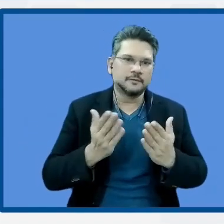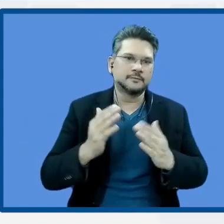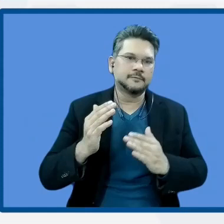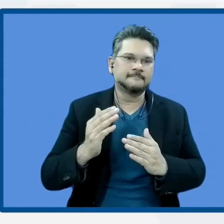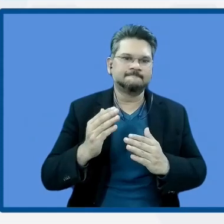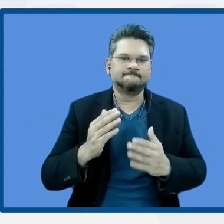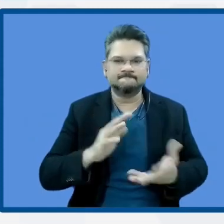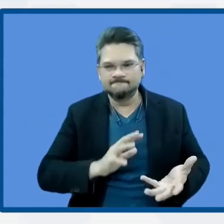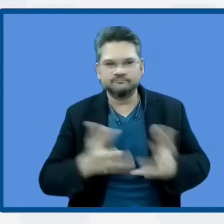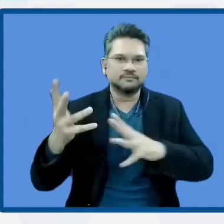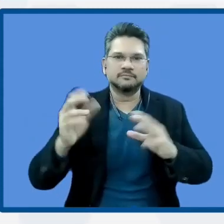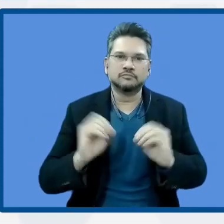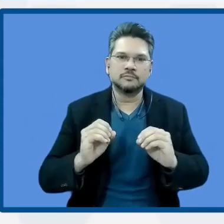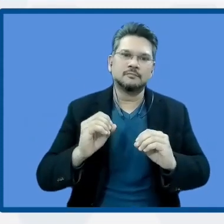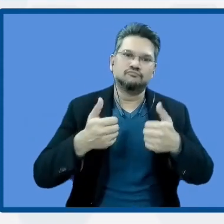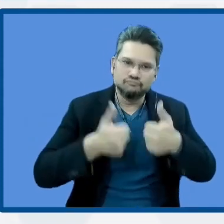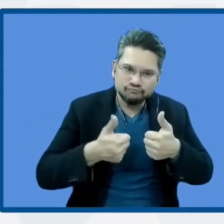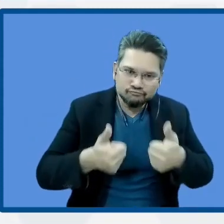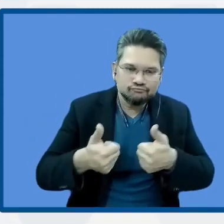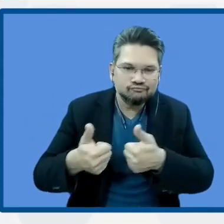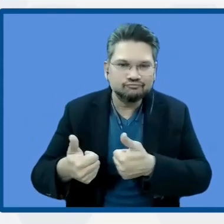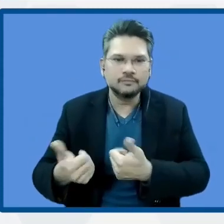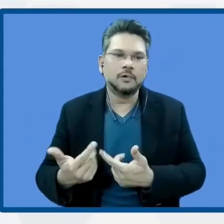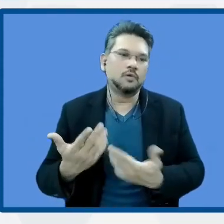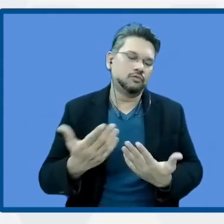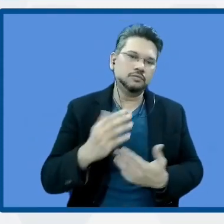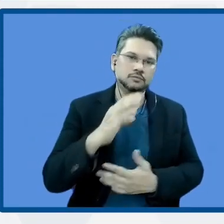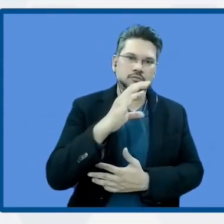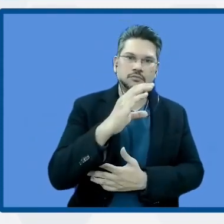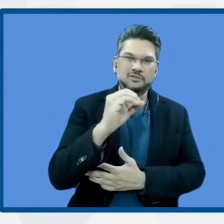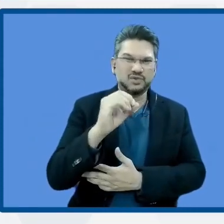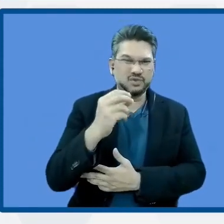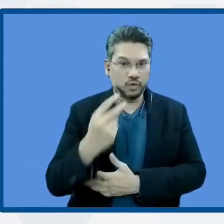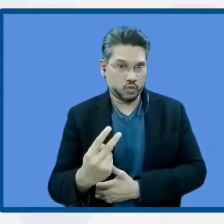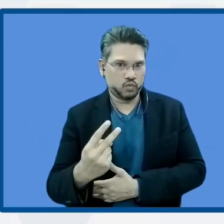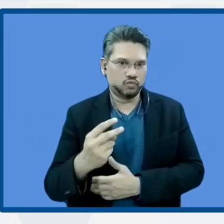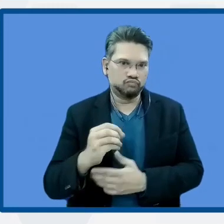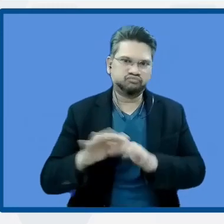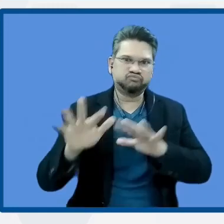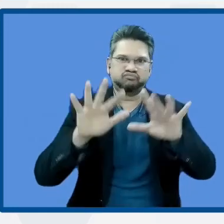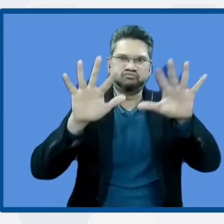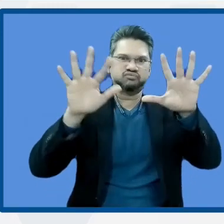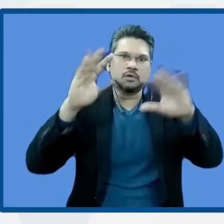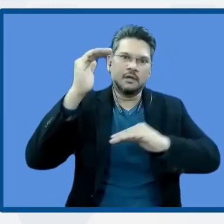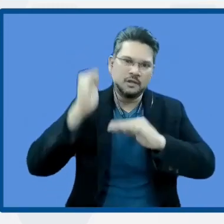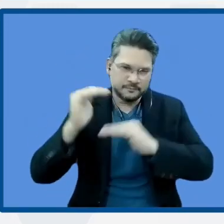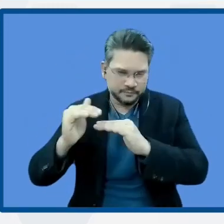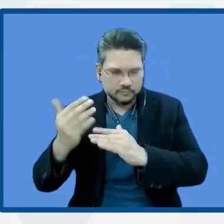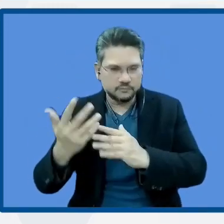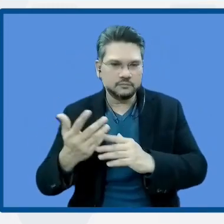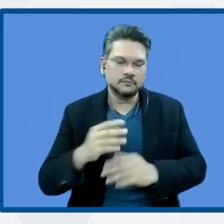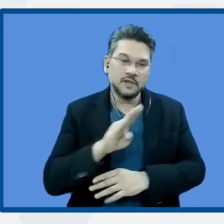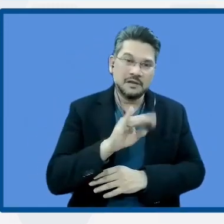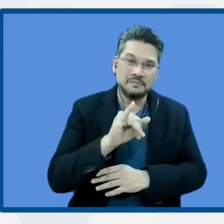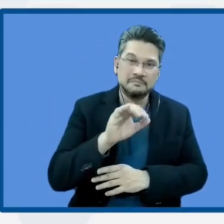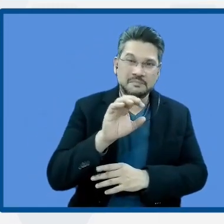reduction of carbon emission, protection of biodiversity, etc., etc. The problem is